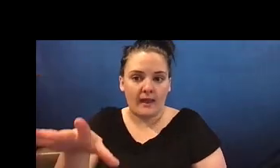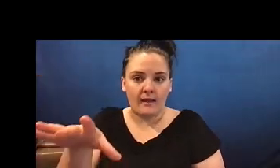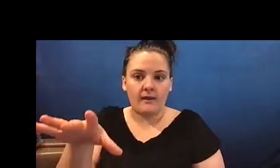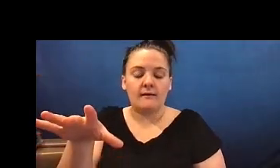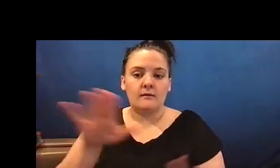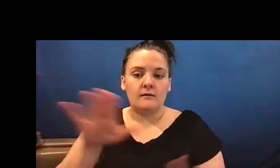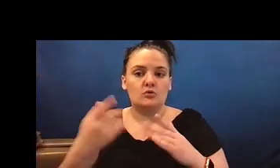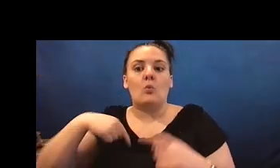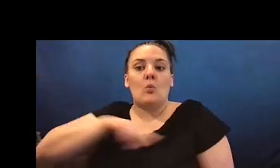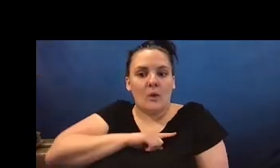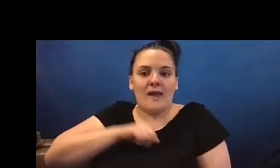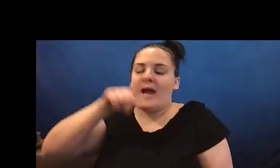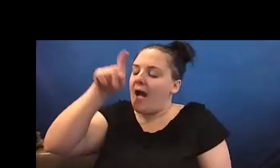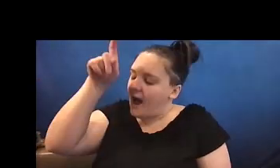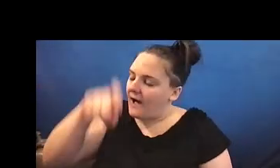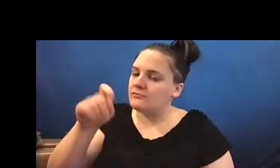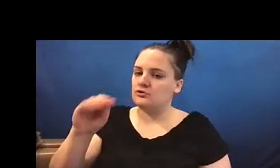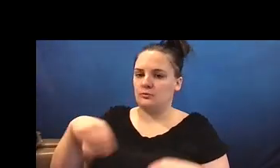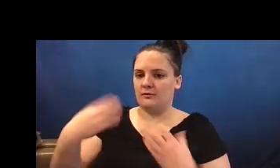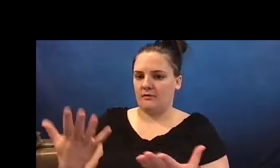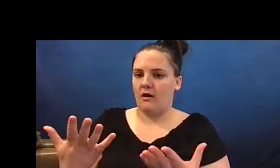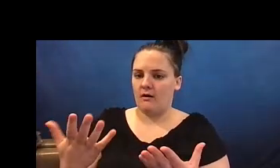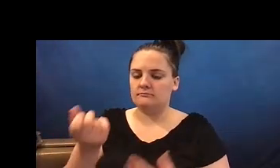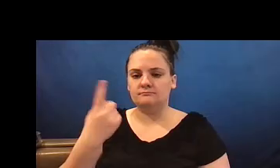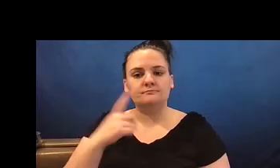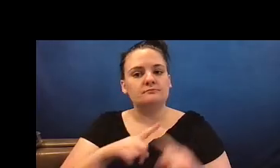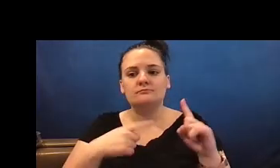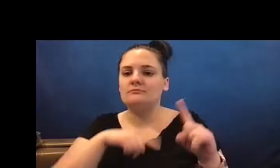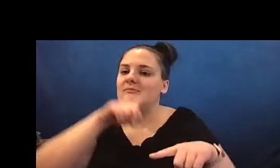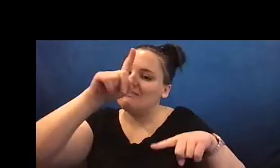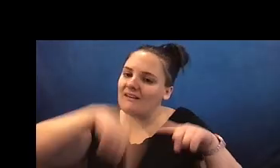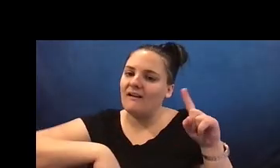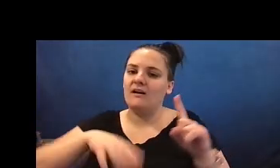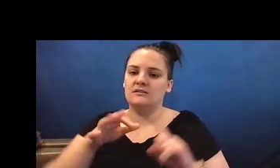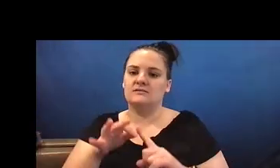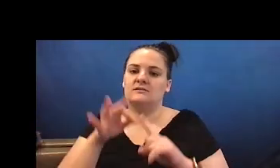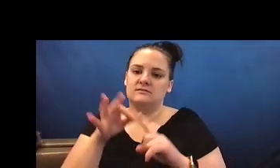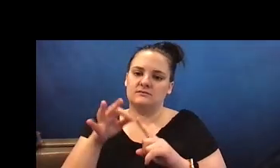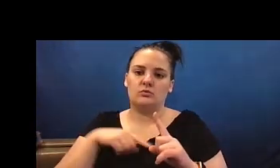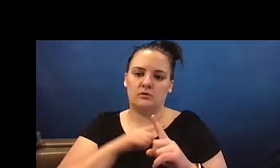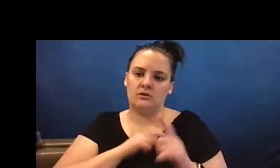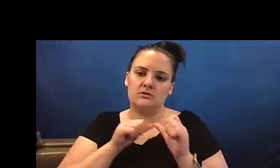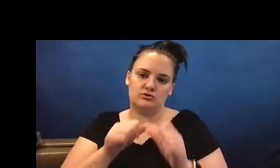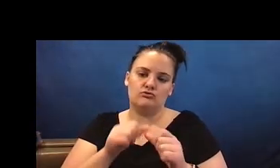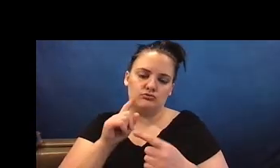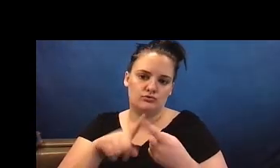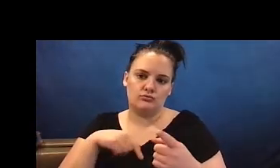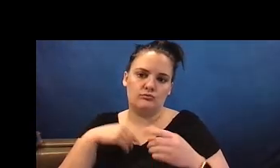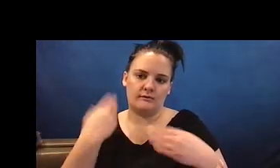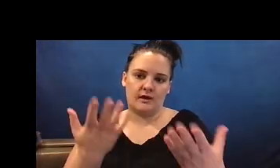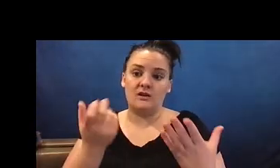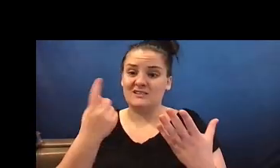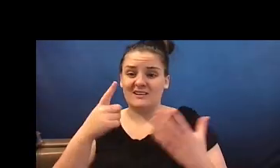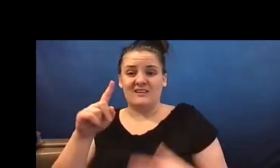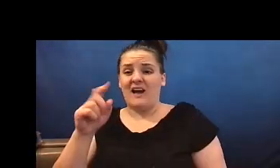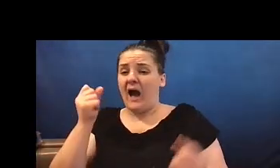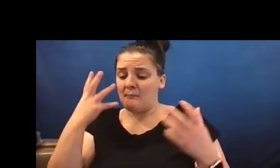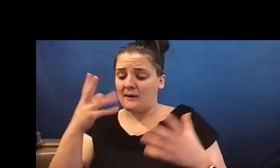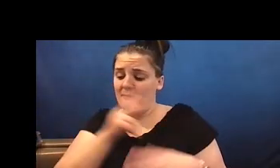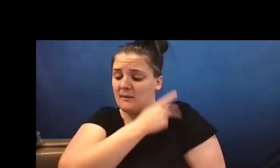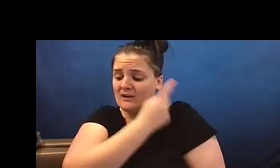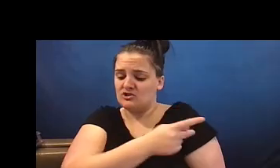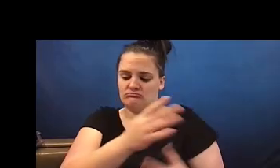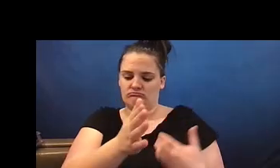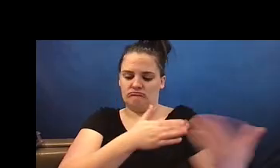we won't if we continue the formula that's being played out. Volume of patients doesn't matter. It's percent, you guys. You cannot